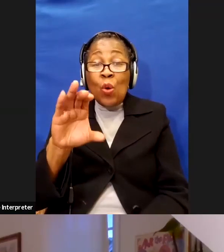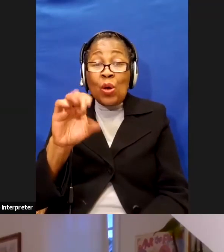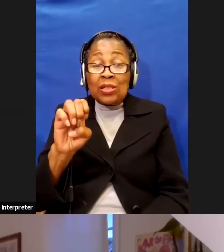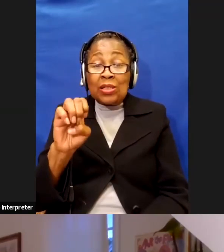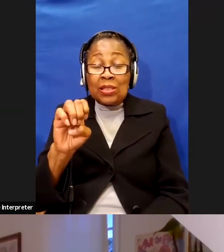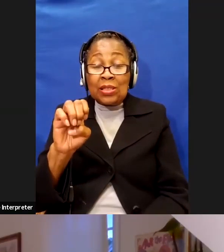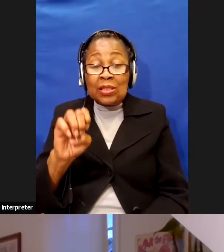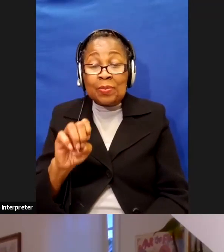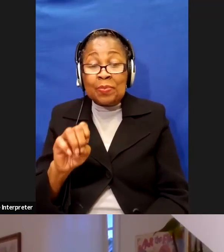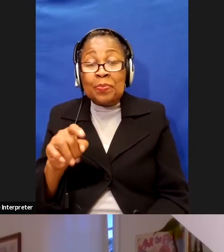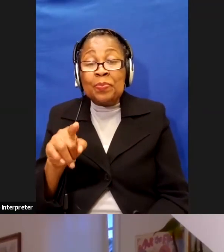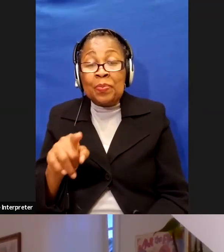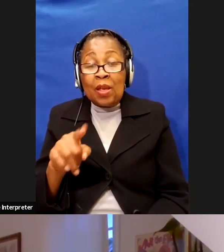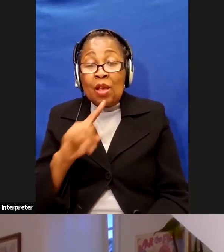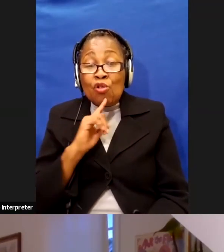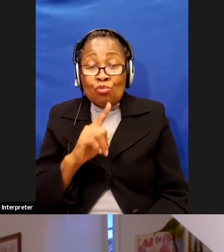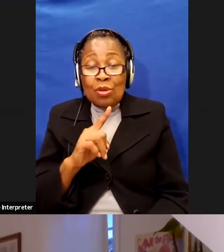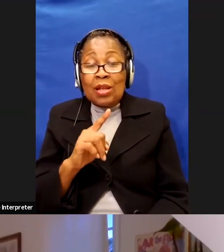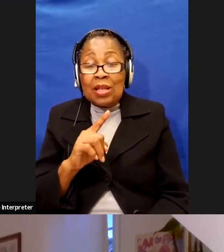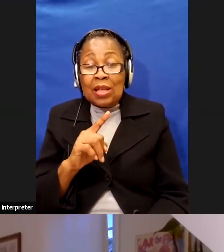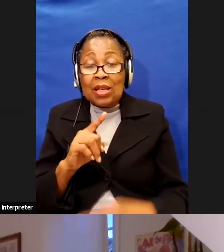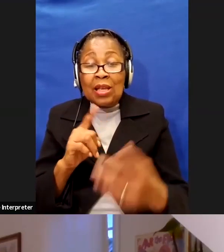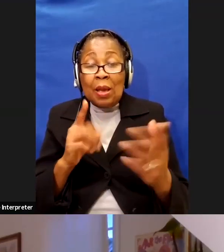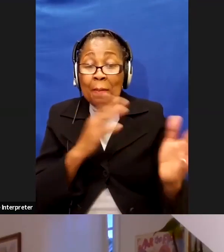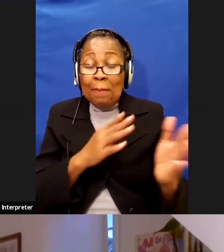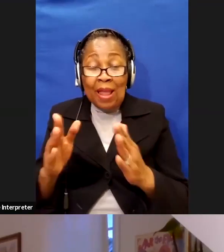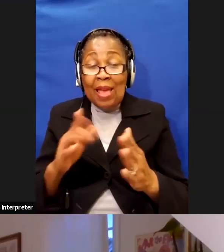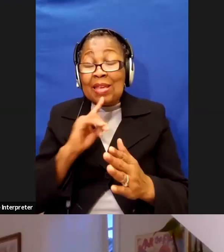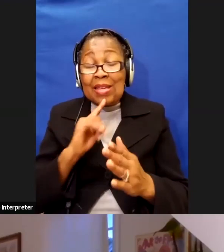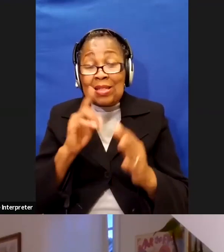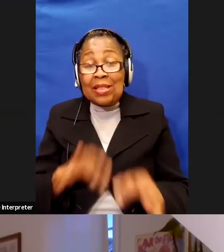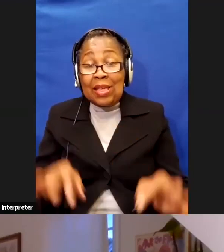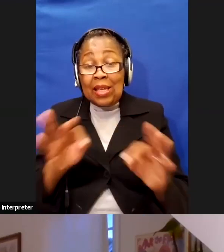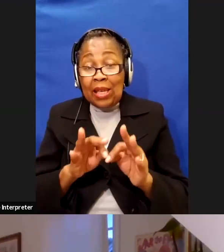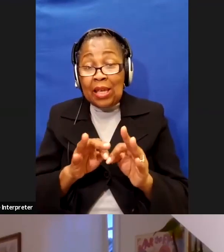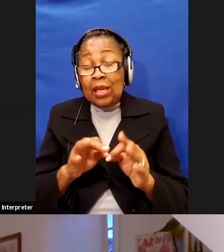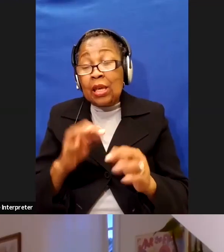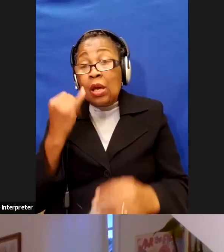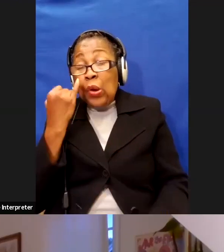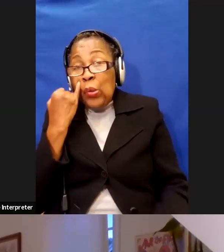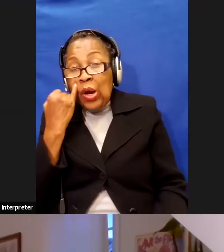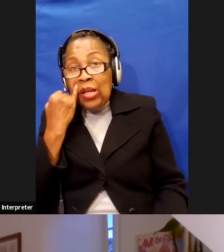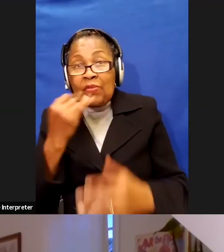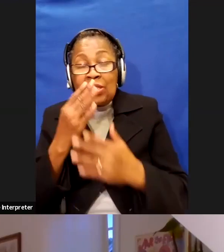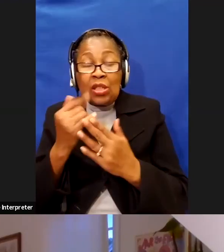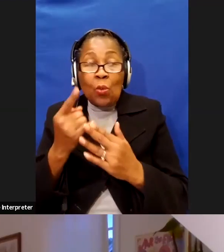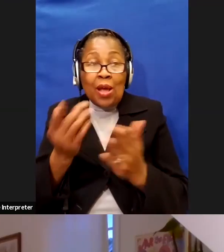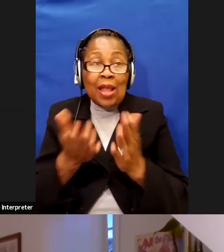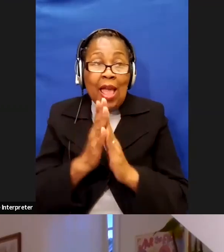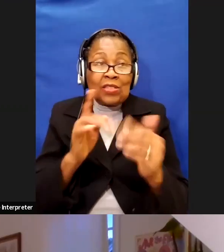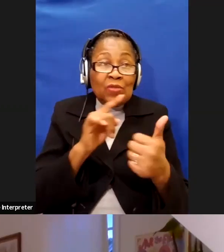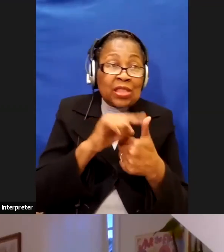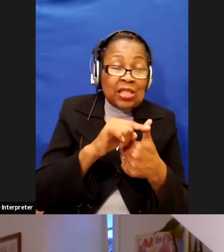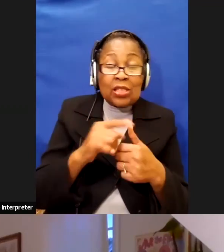Planning is really key to this, really. It's running the scenarios, running the what ifs. What if somebody asks for this? What if somebody needs